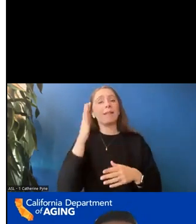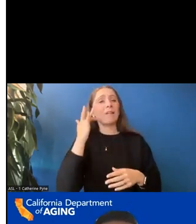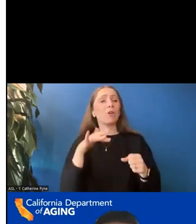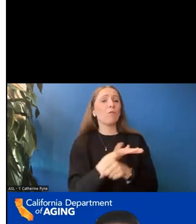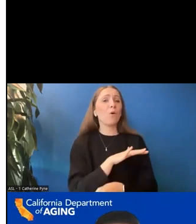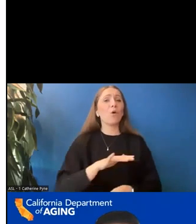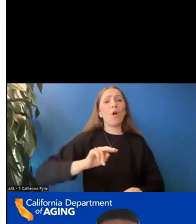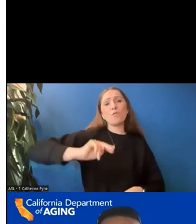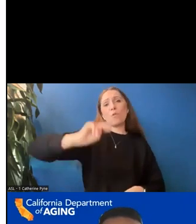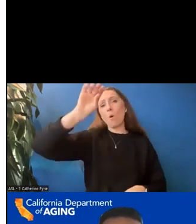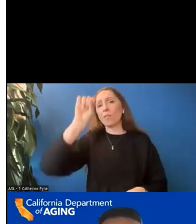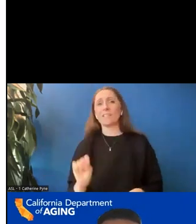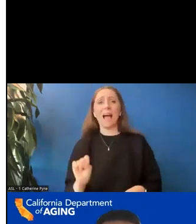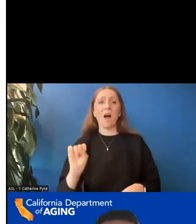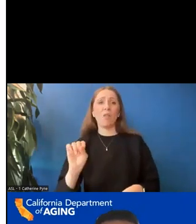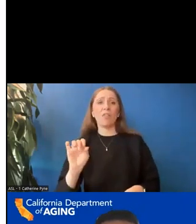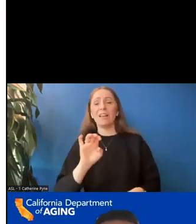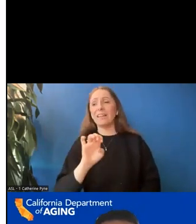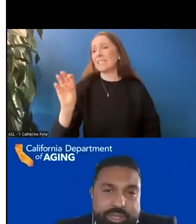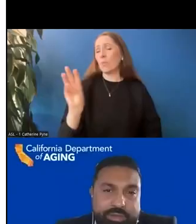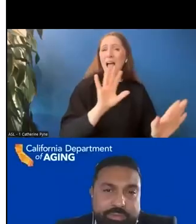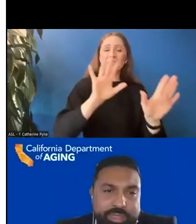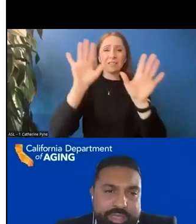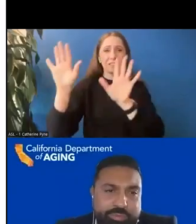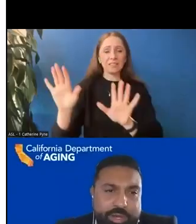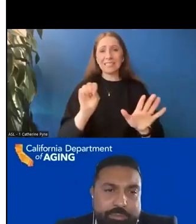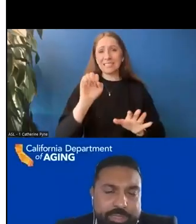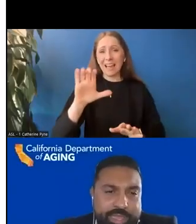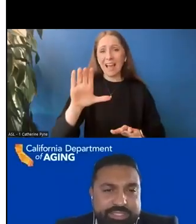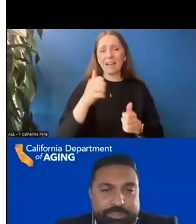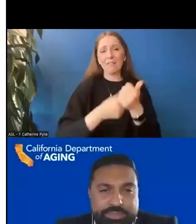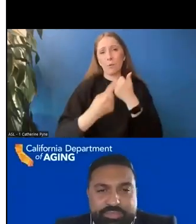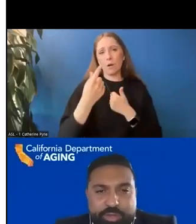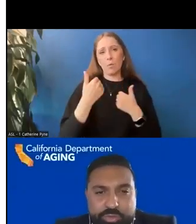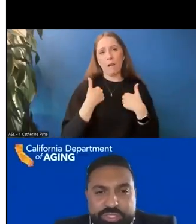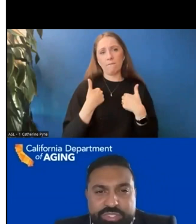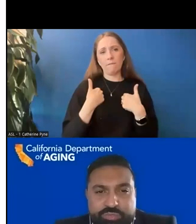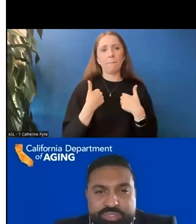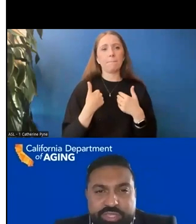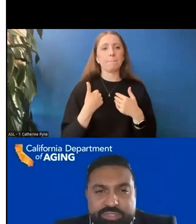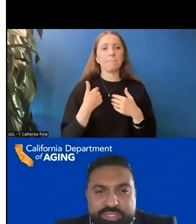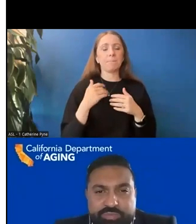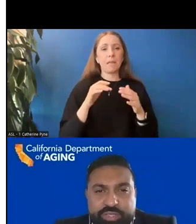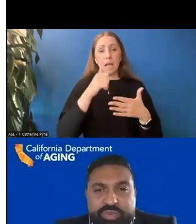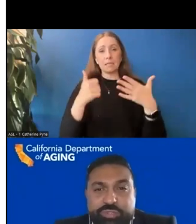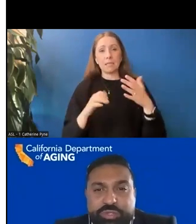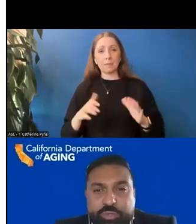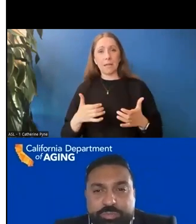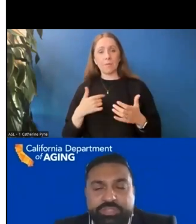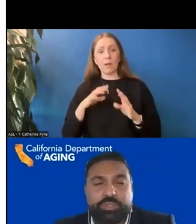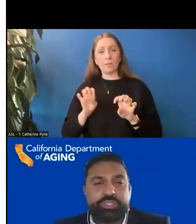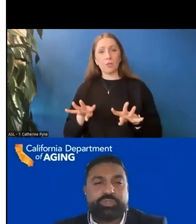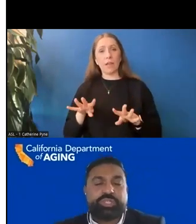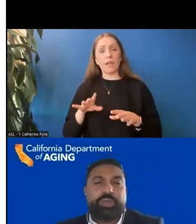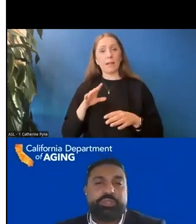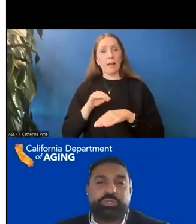of Southern California, Central California, the Bay Area, Sacramento as well. And a subset of that coalition served as the survey advisory group.